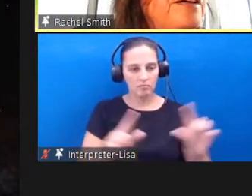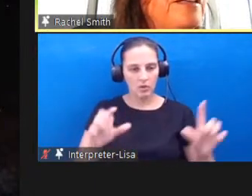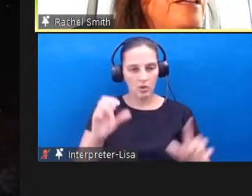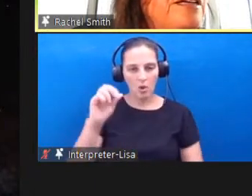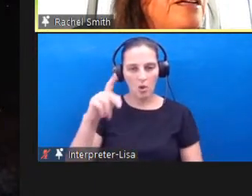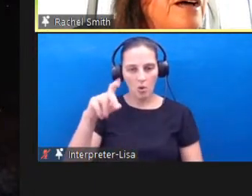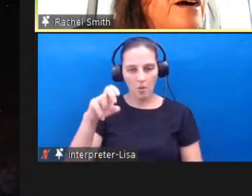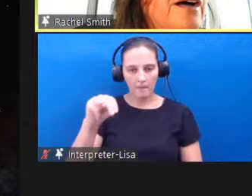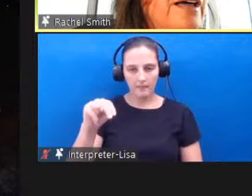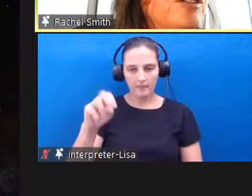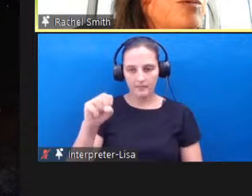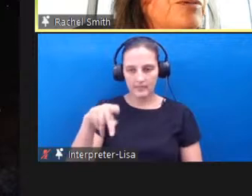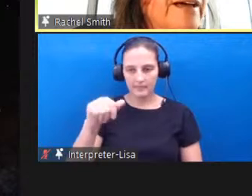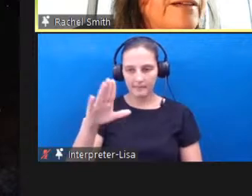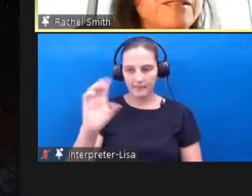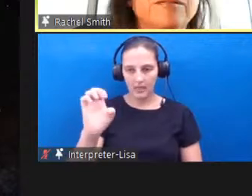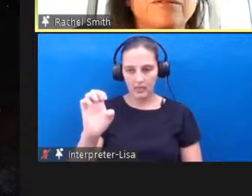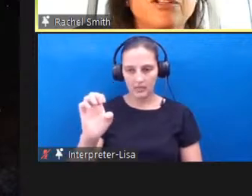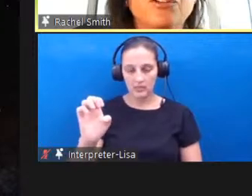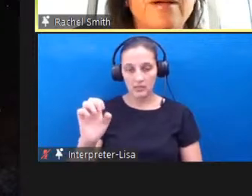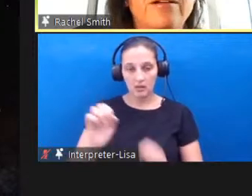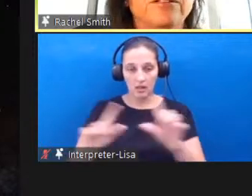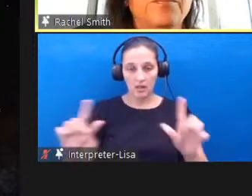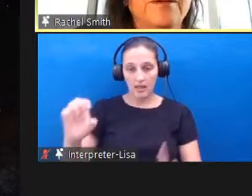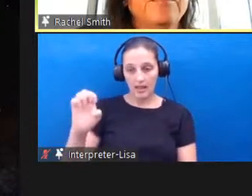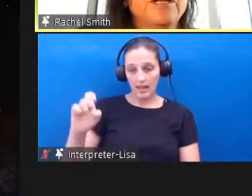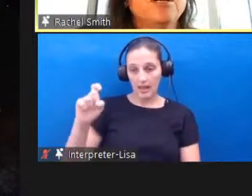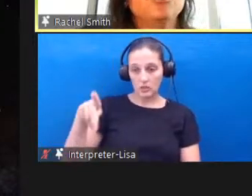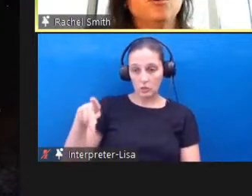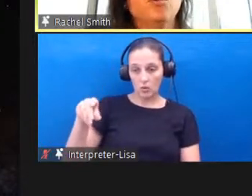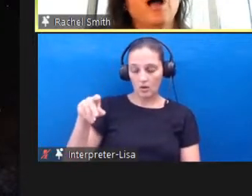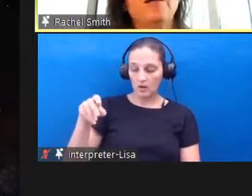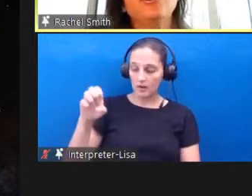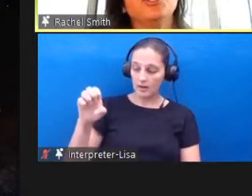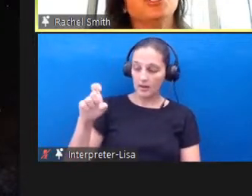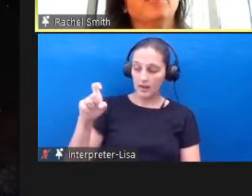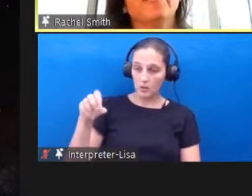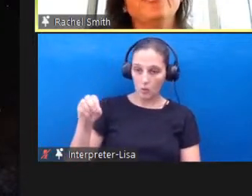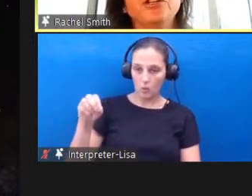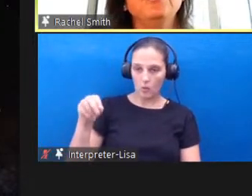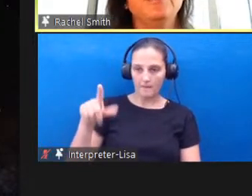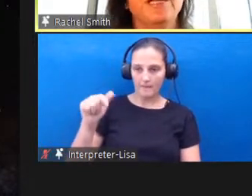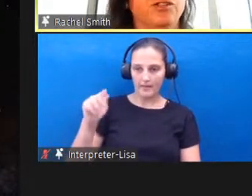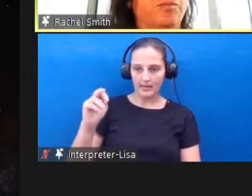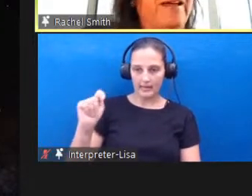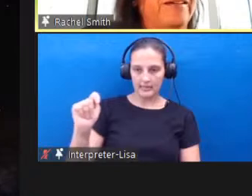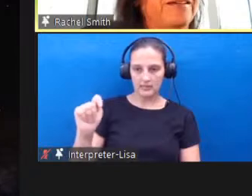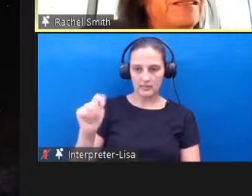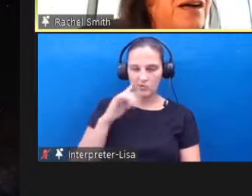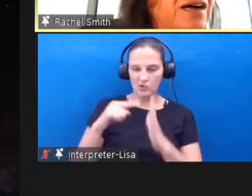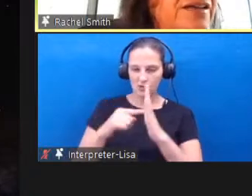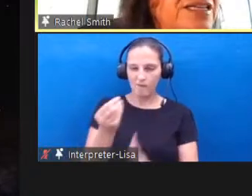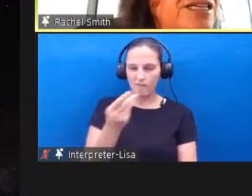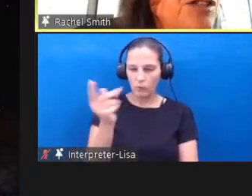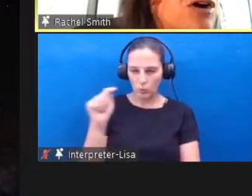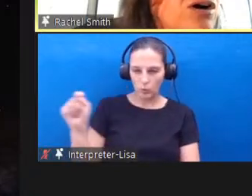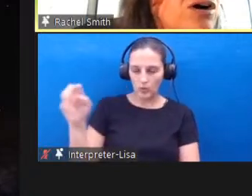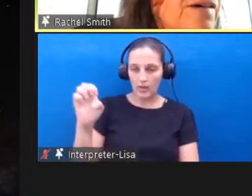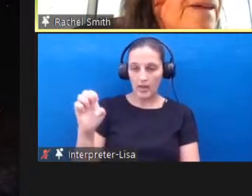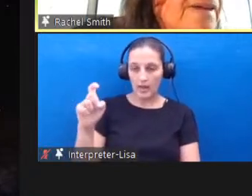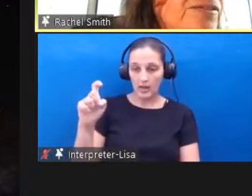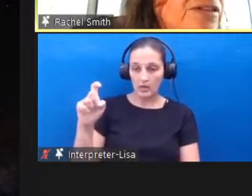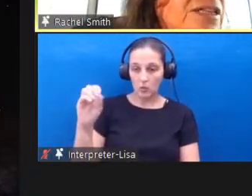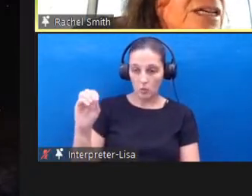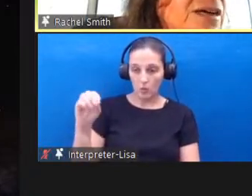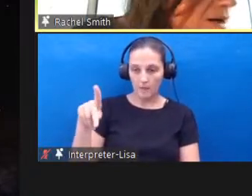on the exoplanets. I'm going to zoom out a little bit. So I'm going to just show a few of the exoplanets. These